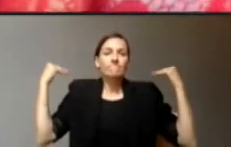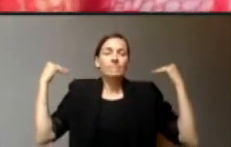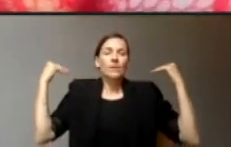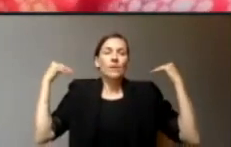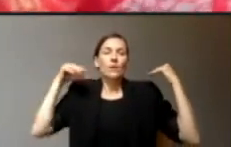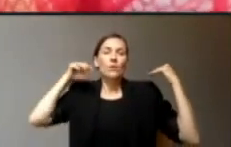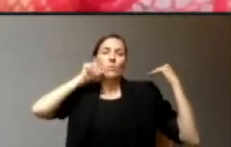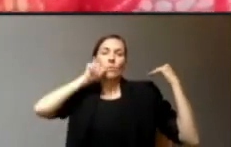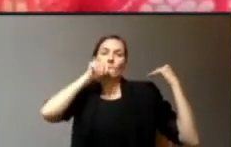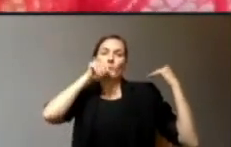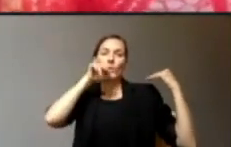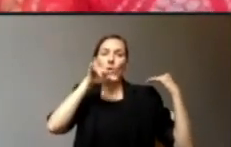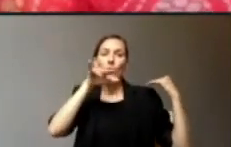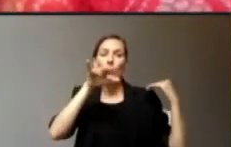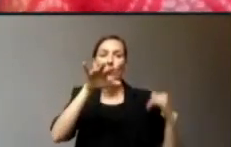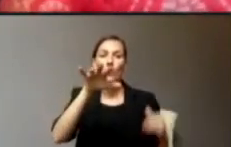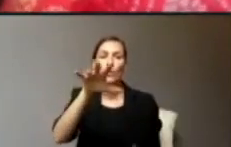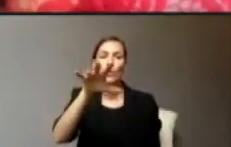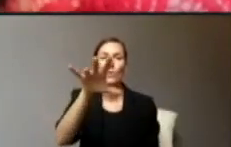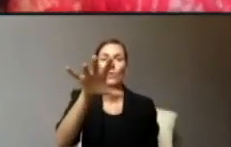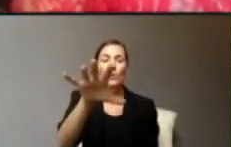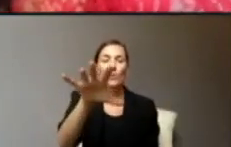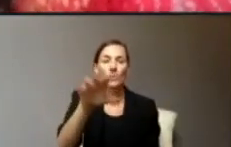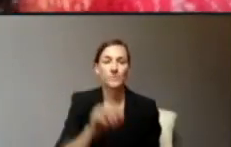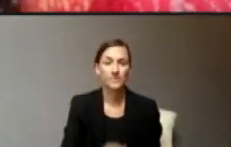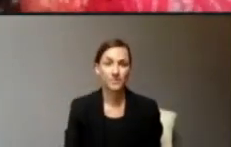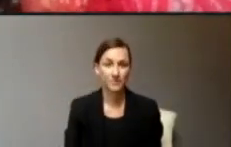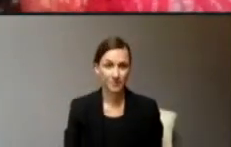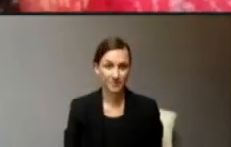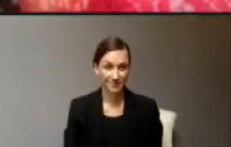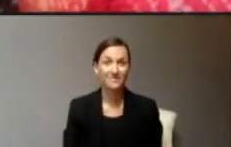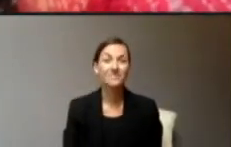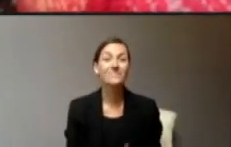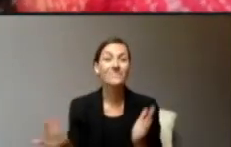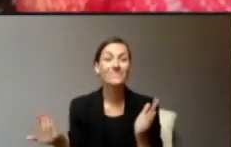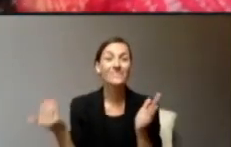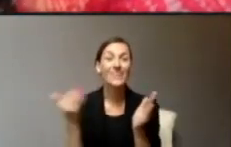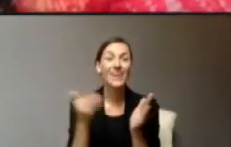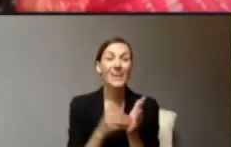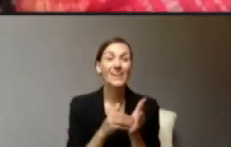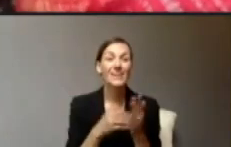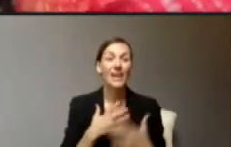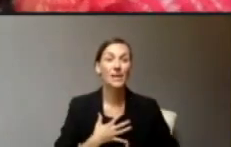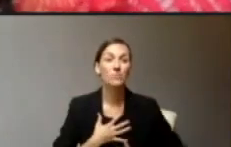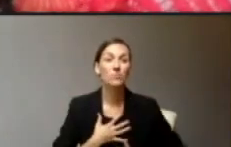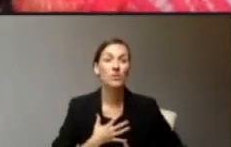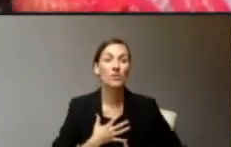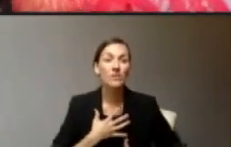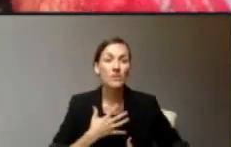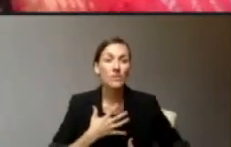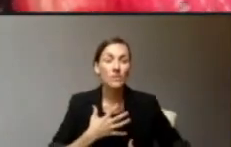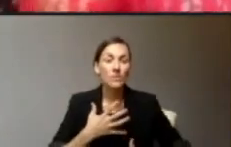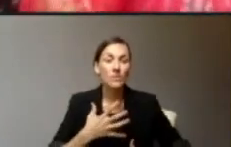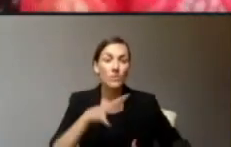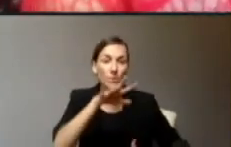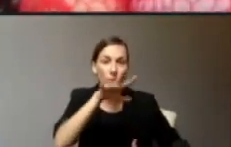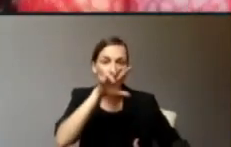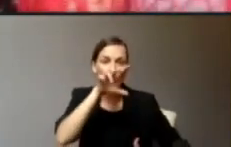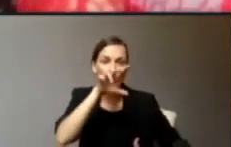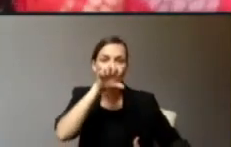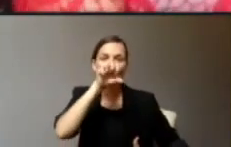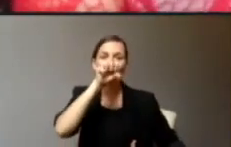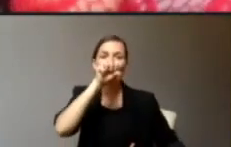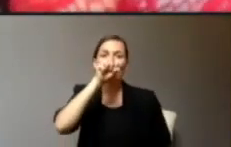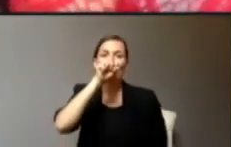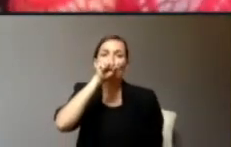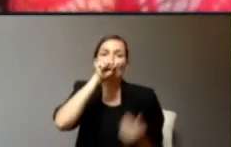down as you breathe out. And let's do that again a couple more times. Breathing in,